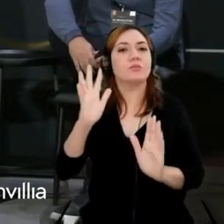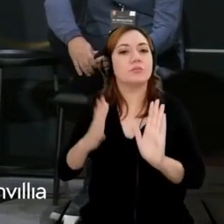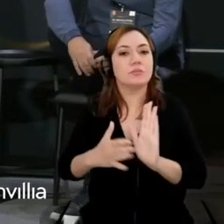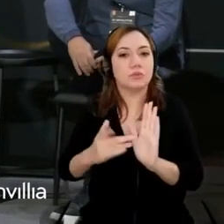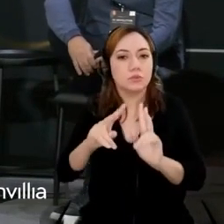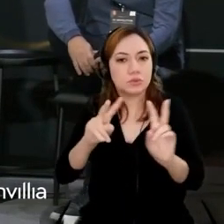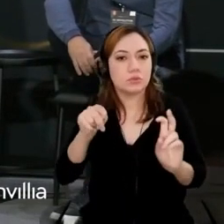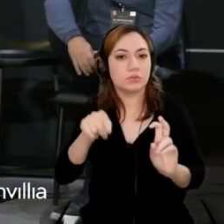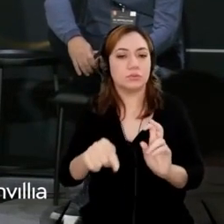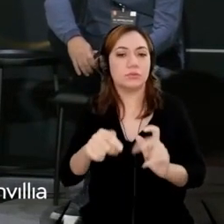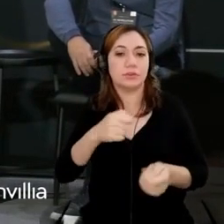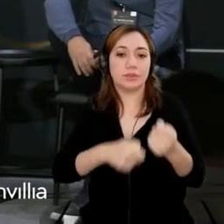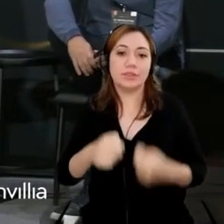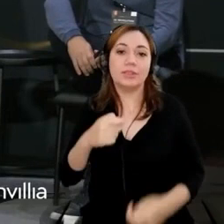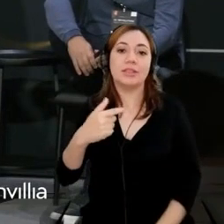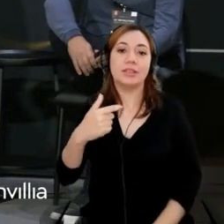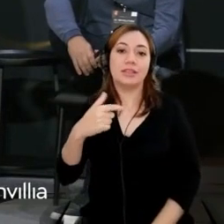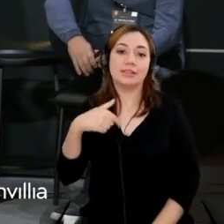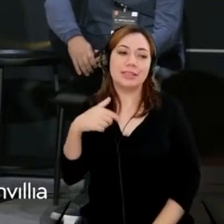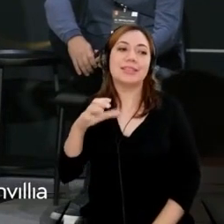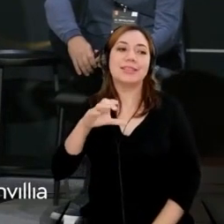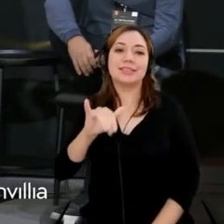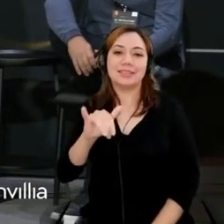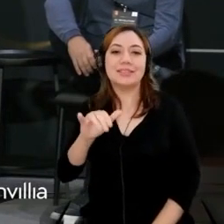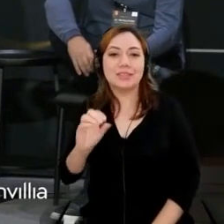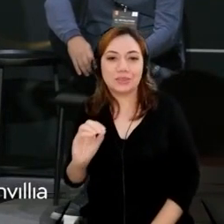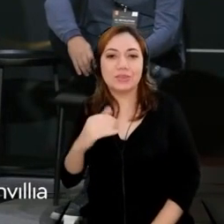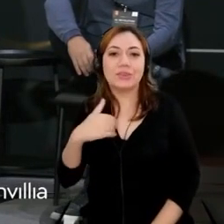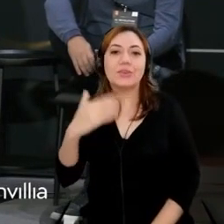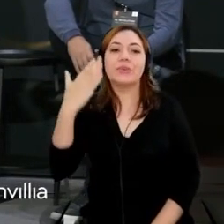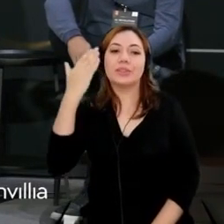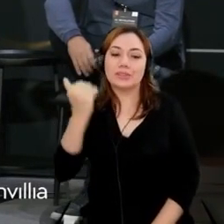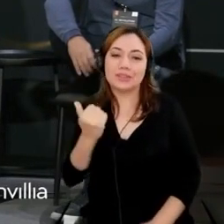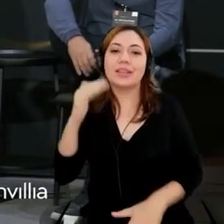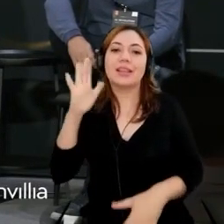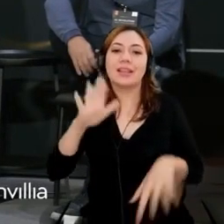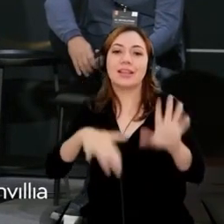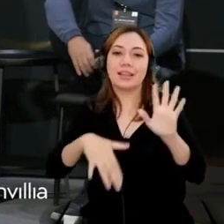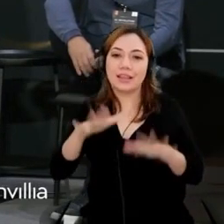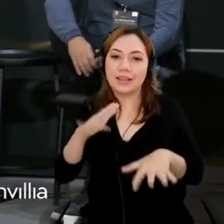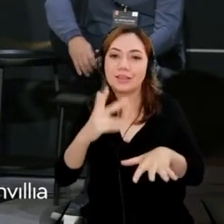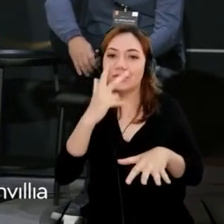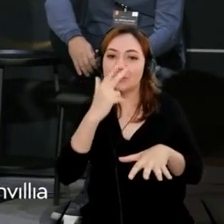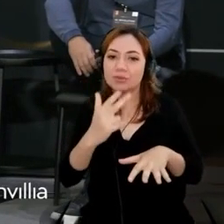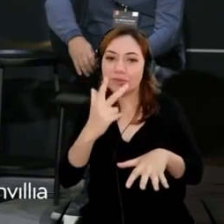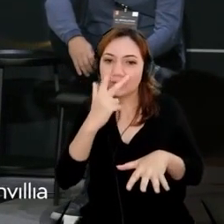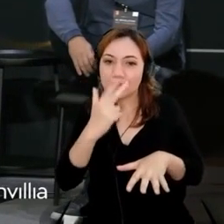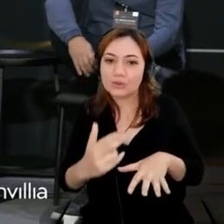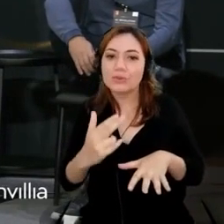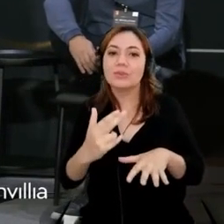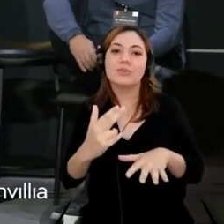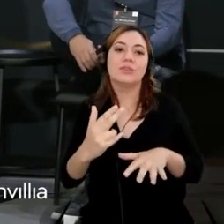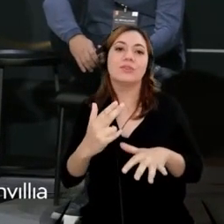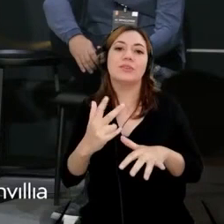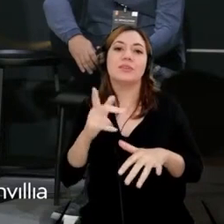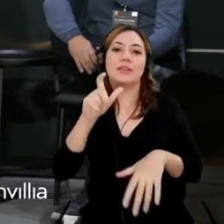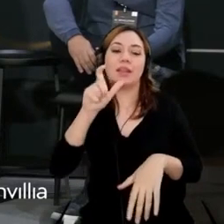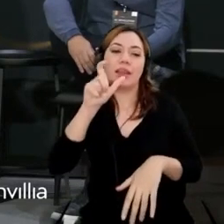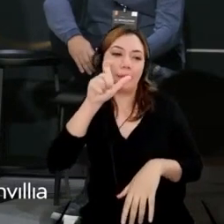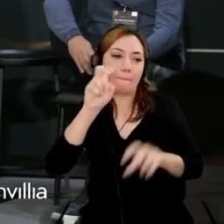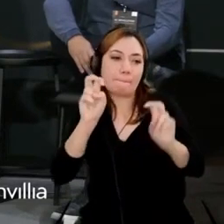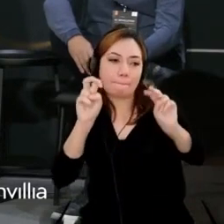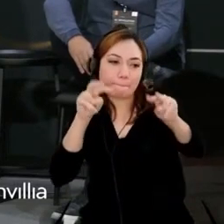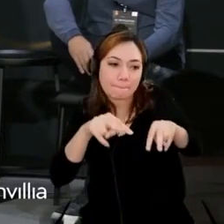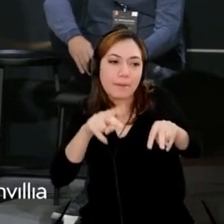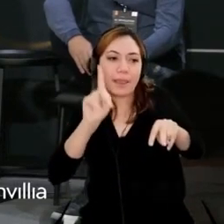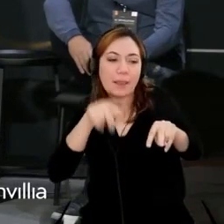know the CIO role can sometimes be perceived as somebody who just helps implement systems, but it's so